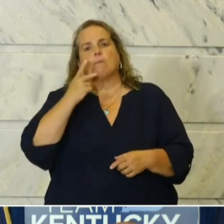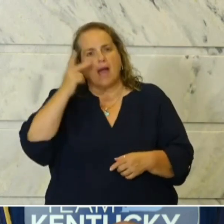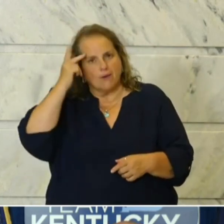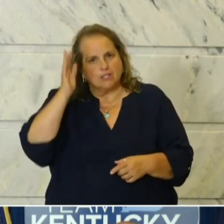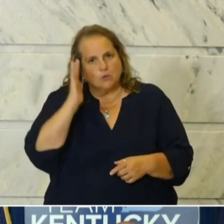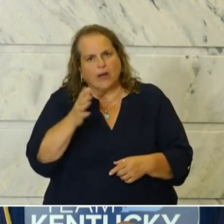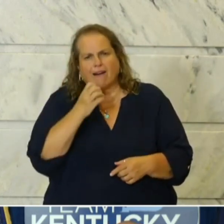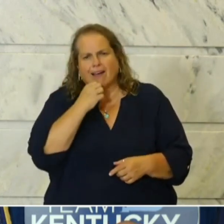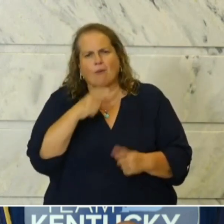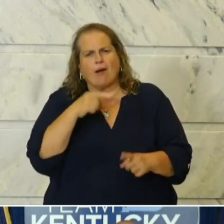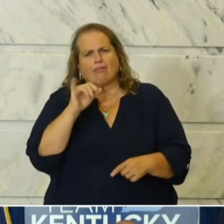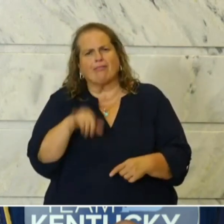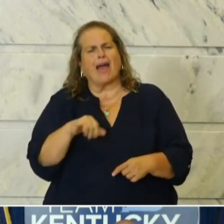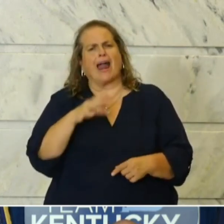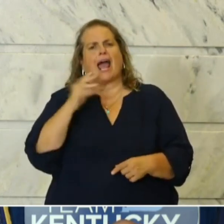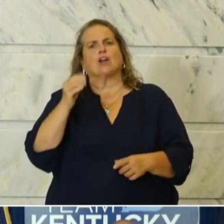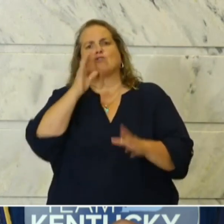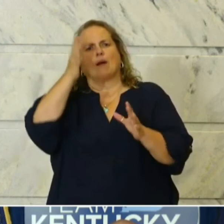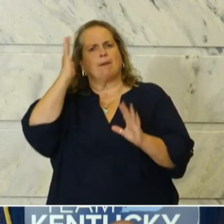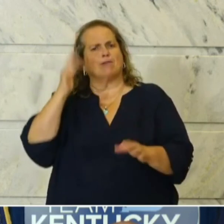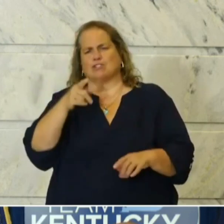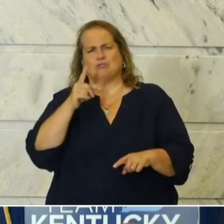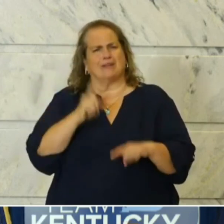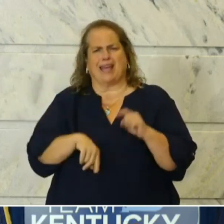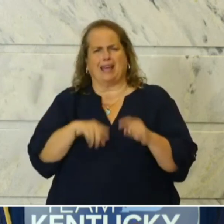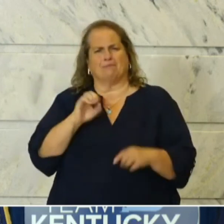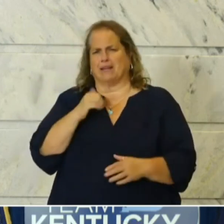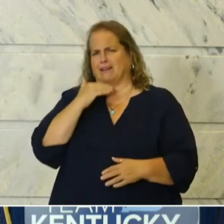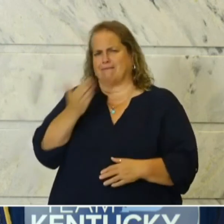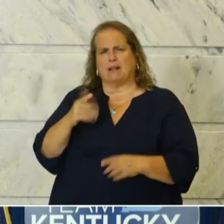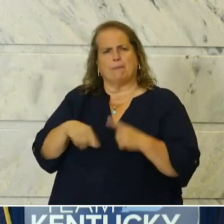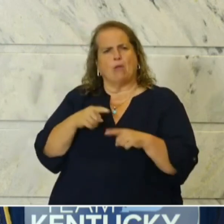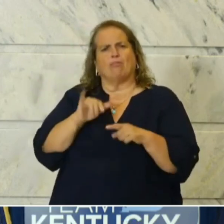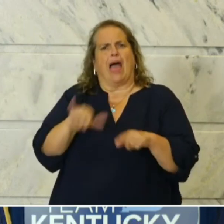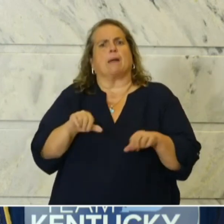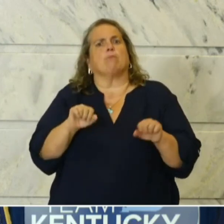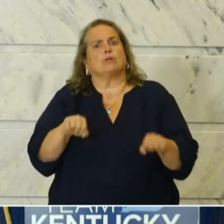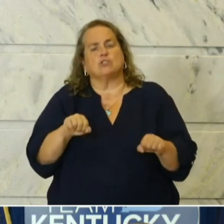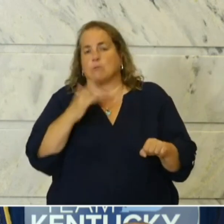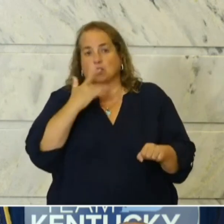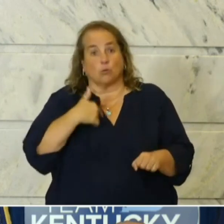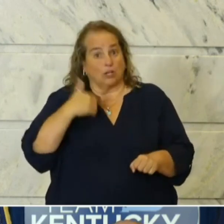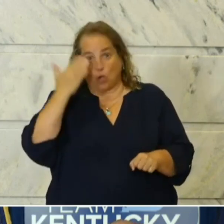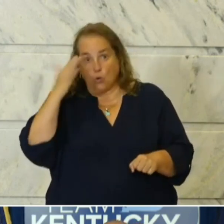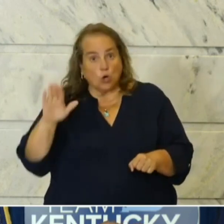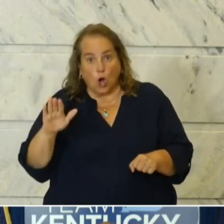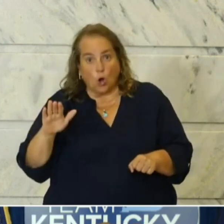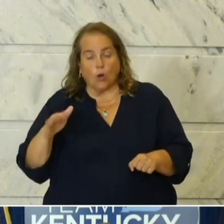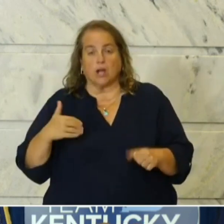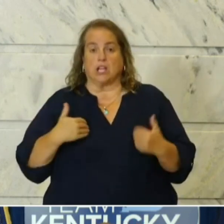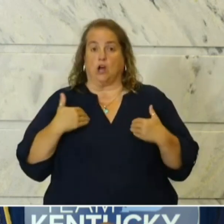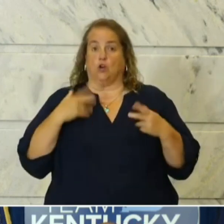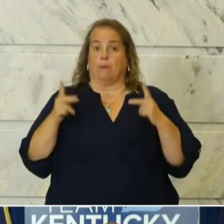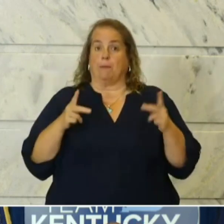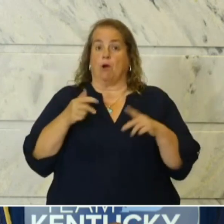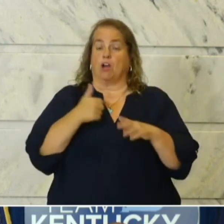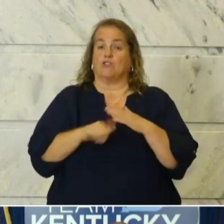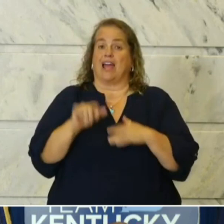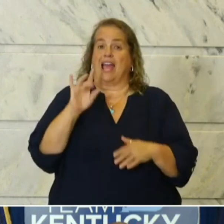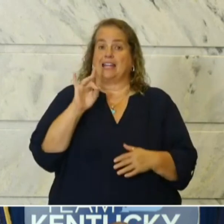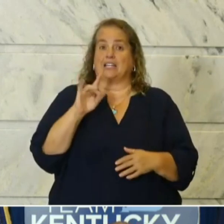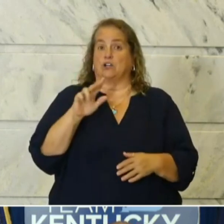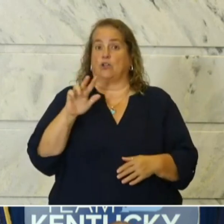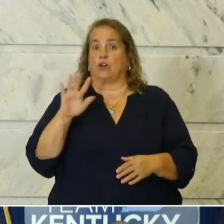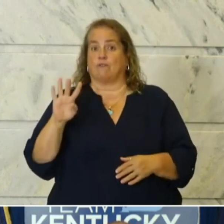We can't afford to be cavalier about that. We just don't know. If you look at young adults under 18 to 34, Nick